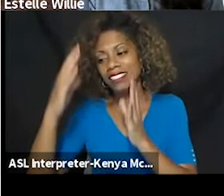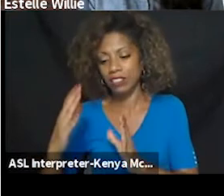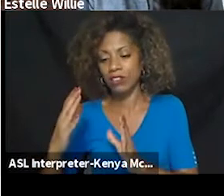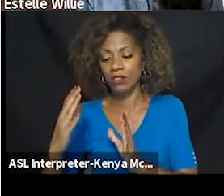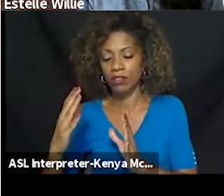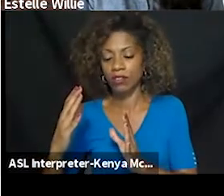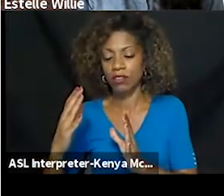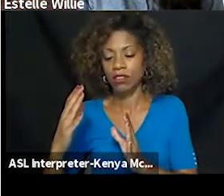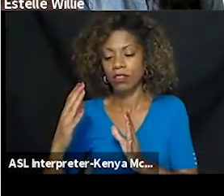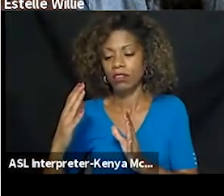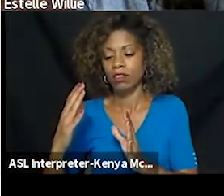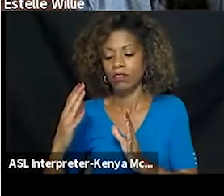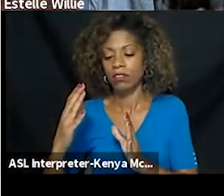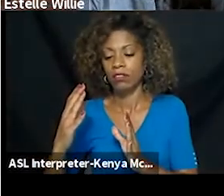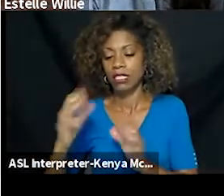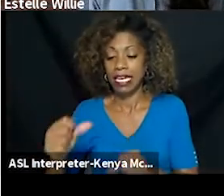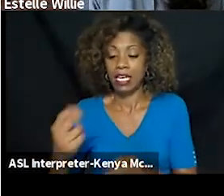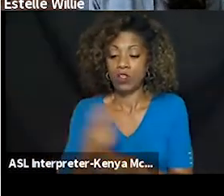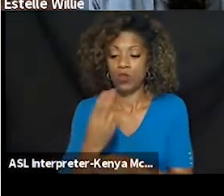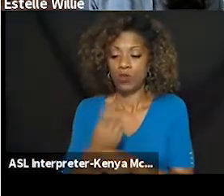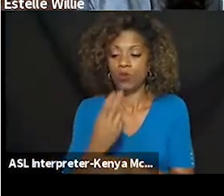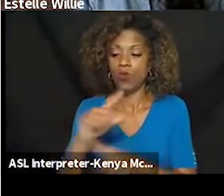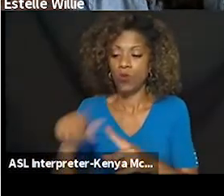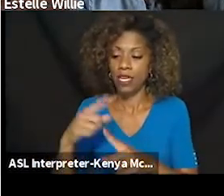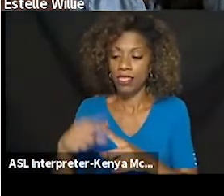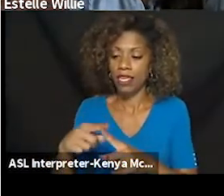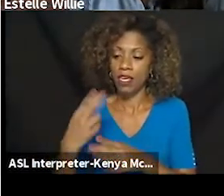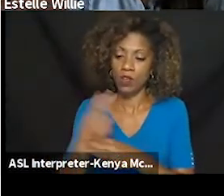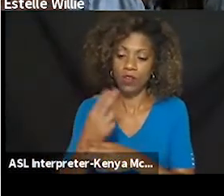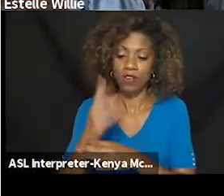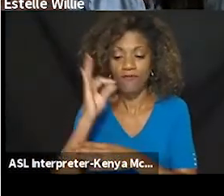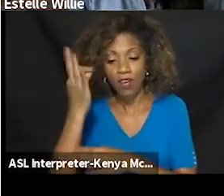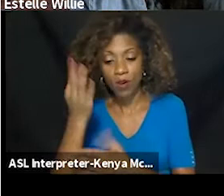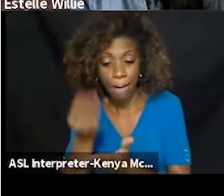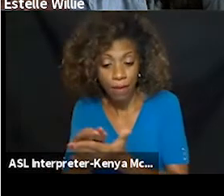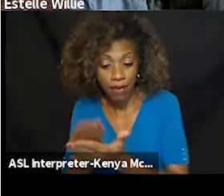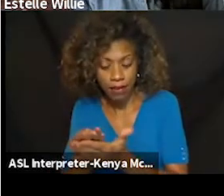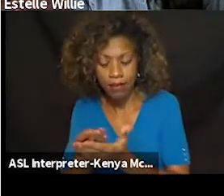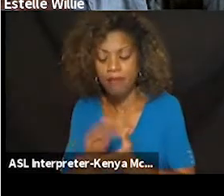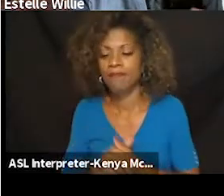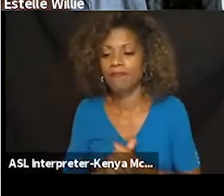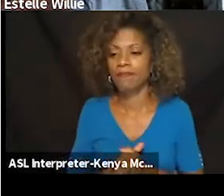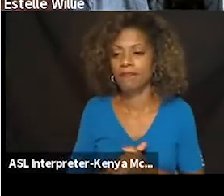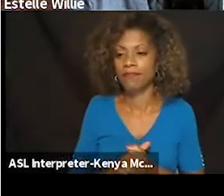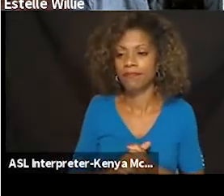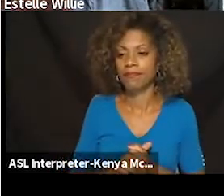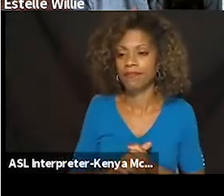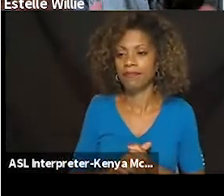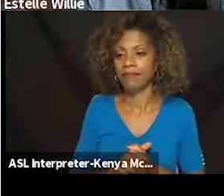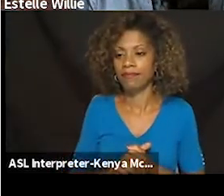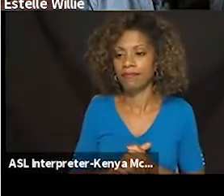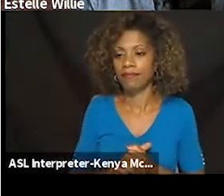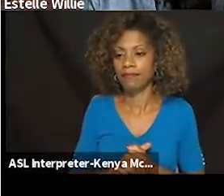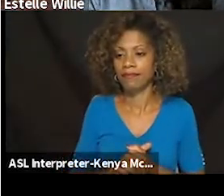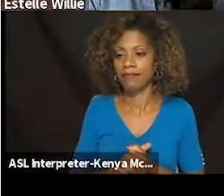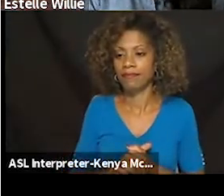program using the federal dollars. And then we also worked with Rand Corporation on a survey, and we're actually putting out the